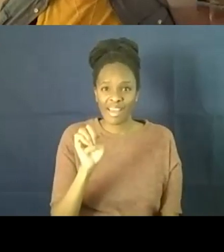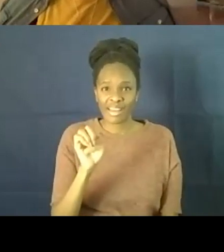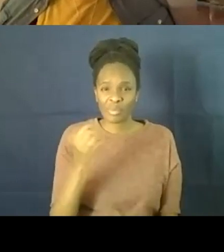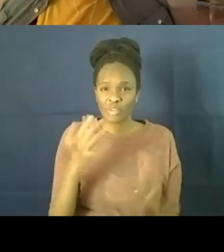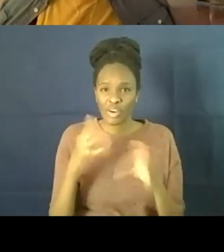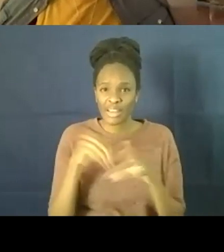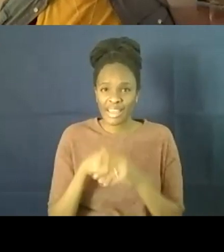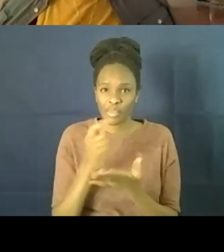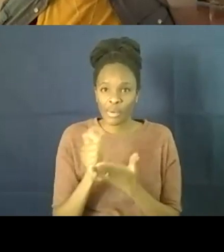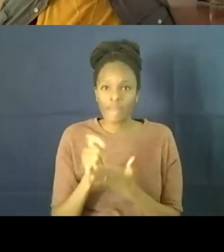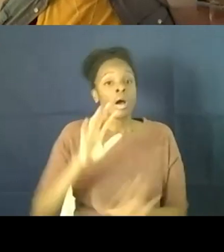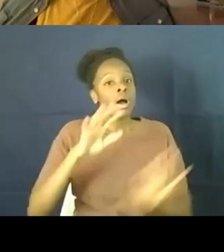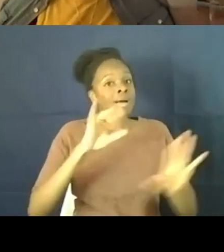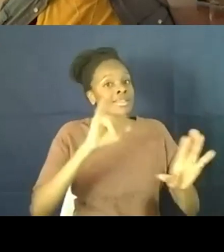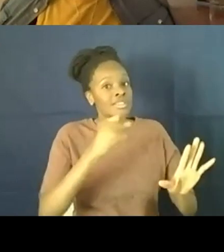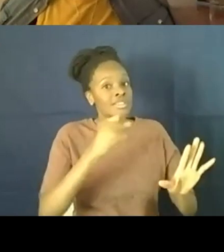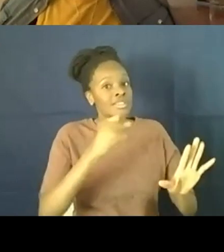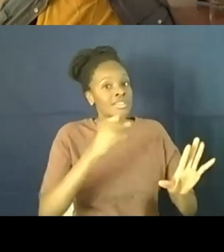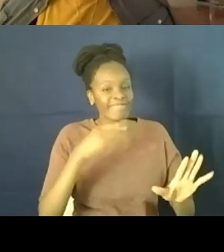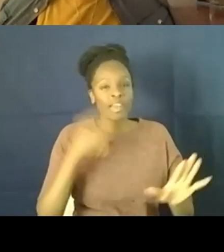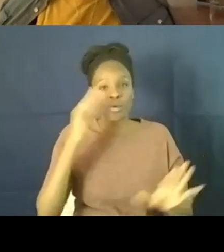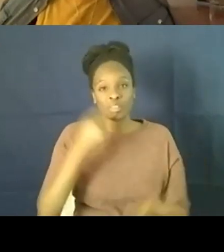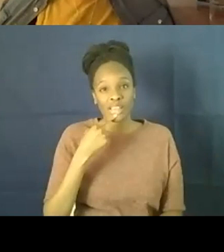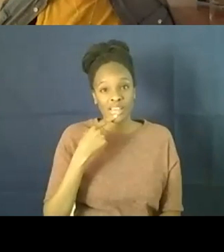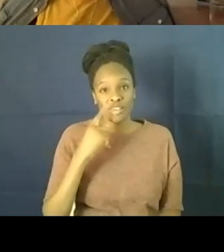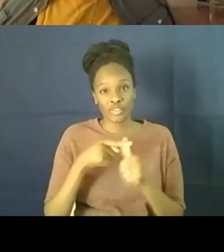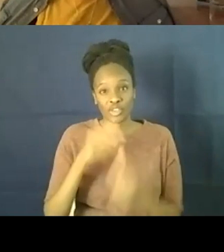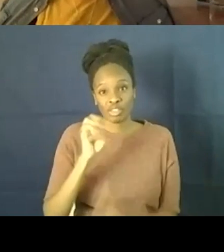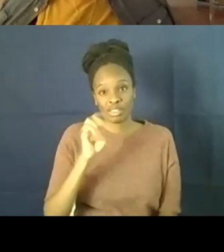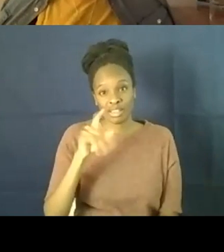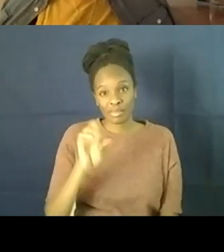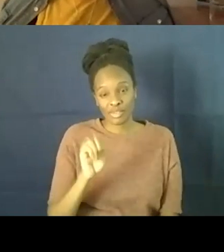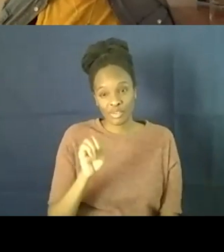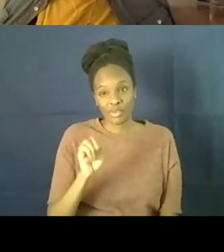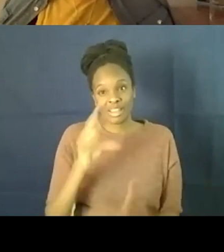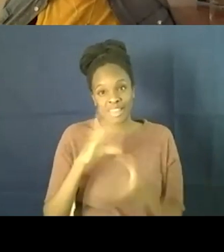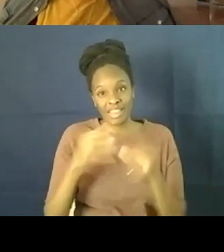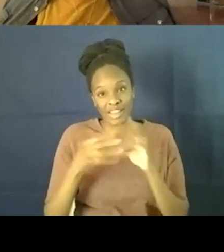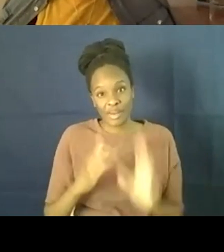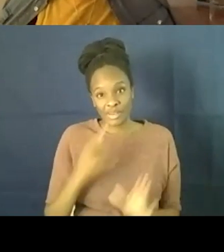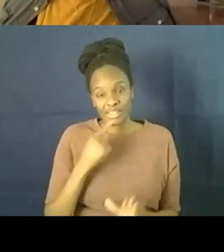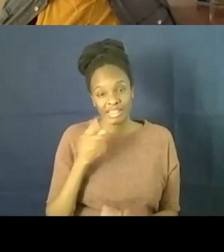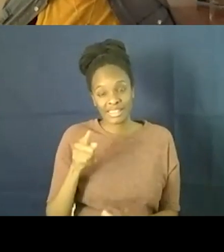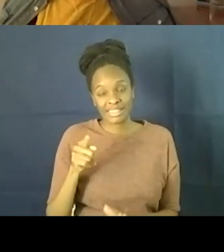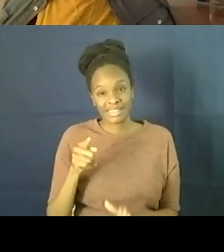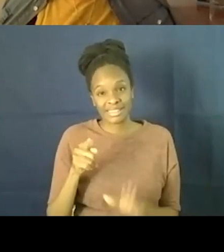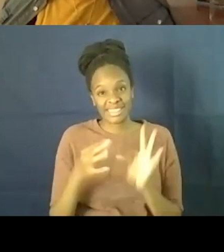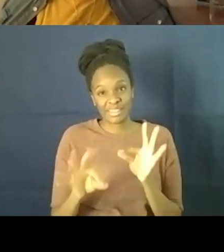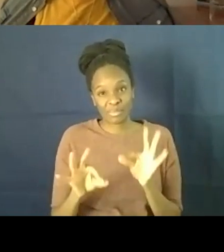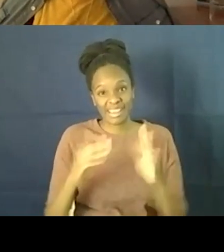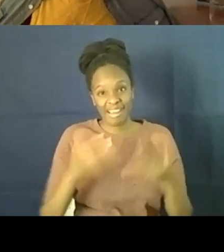Well, I will say in the first episode, the narrator tells the audience that he's been hired simply to explain shit to them. That's